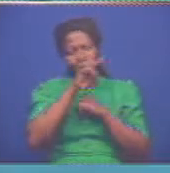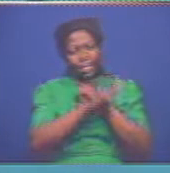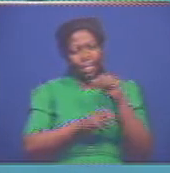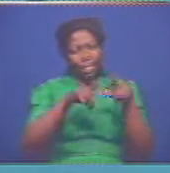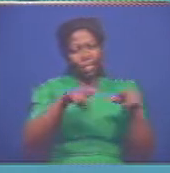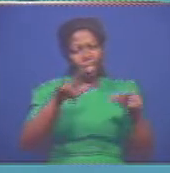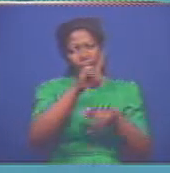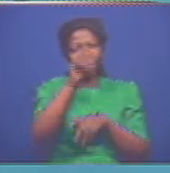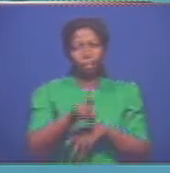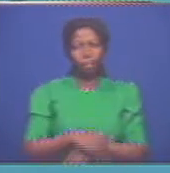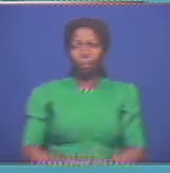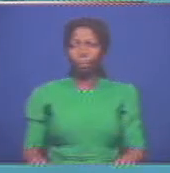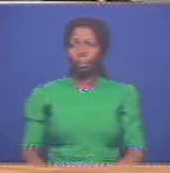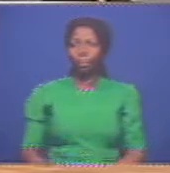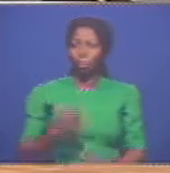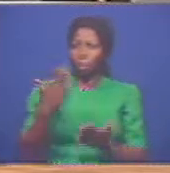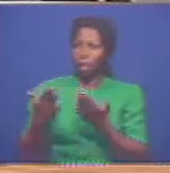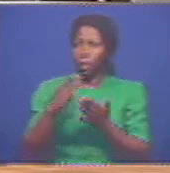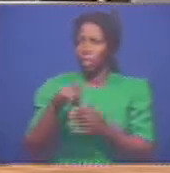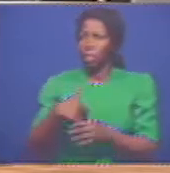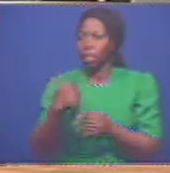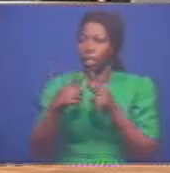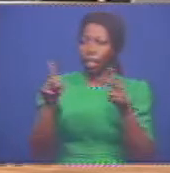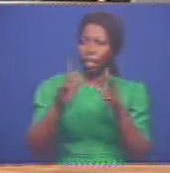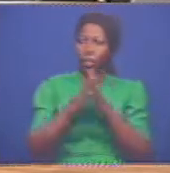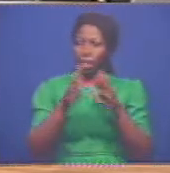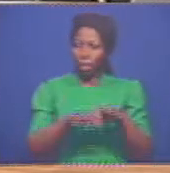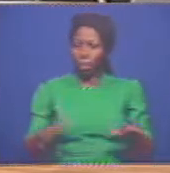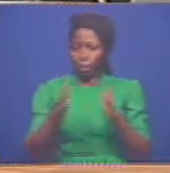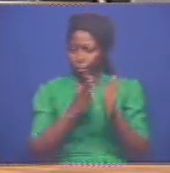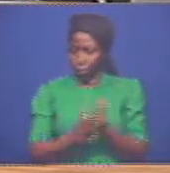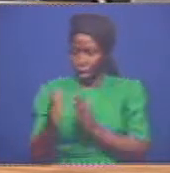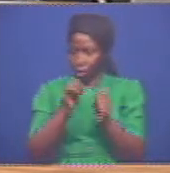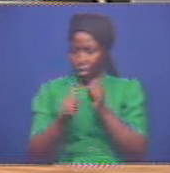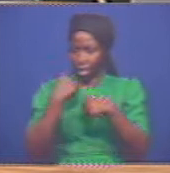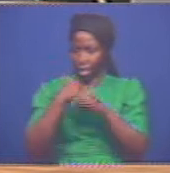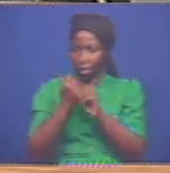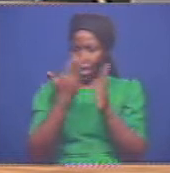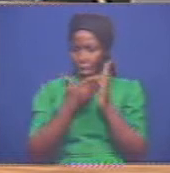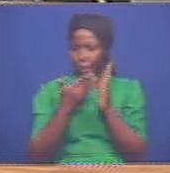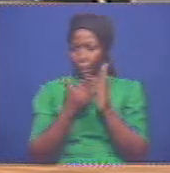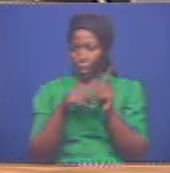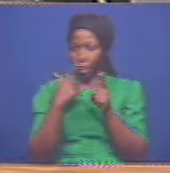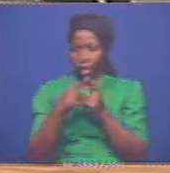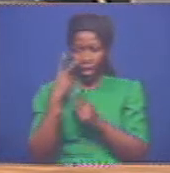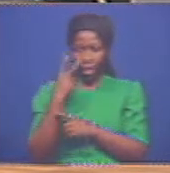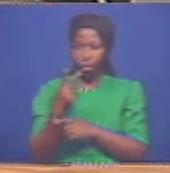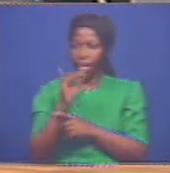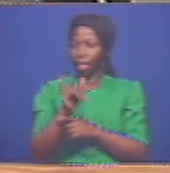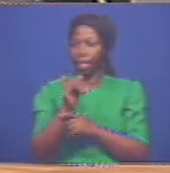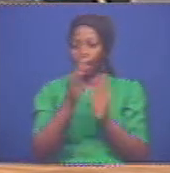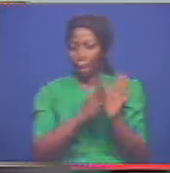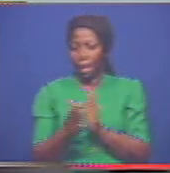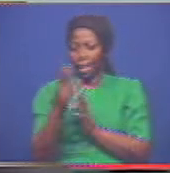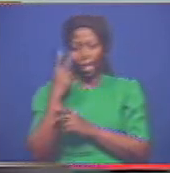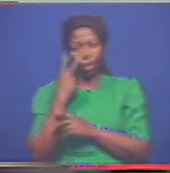Maybe I would start from the plan that has been put there. And I looked at it and I